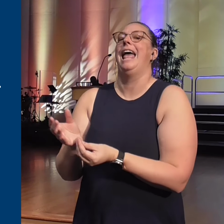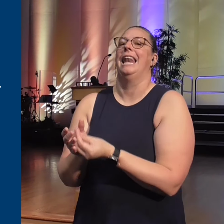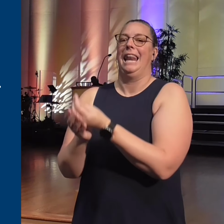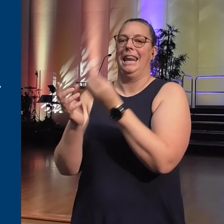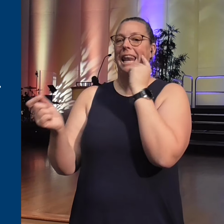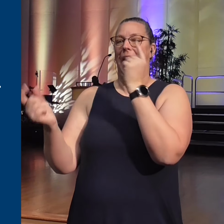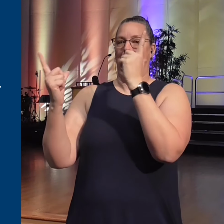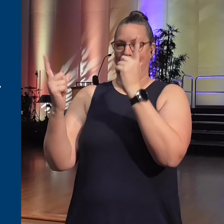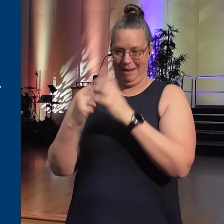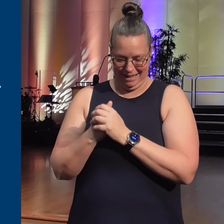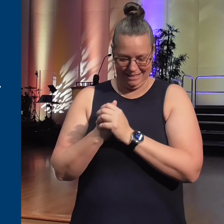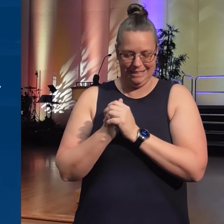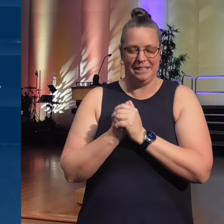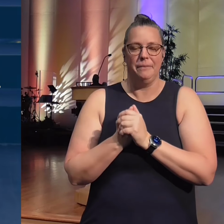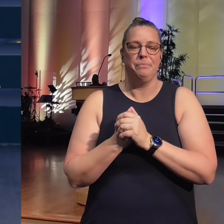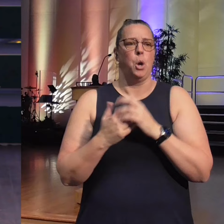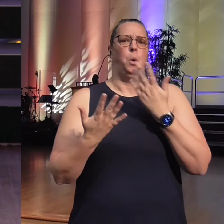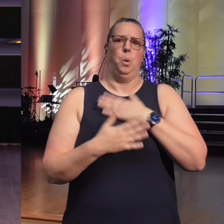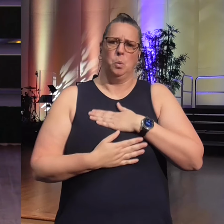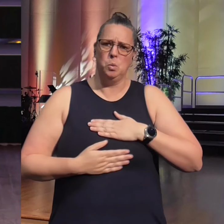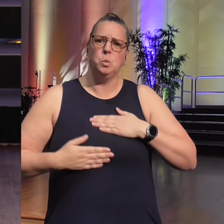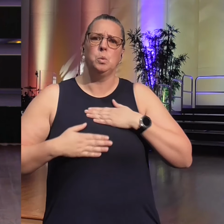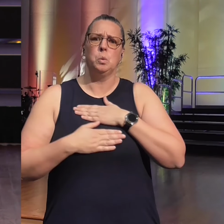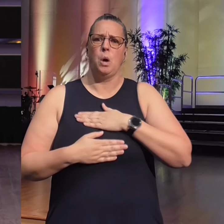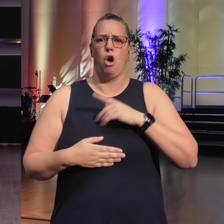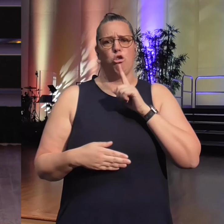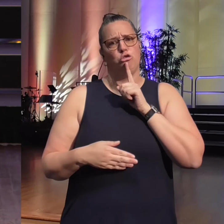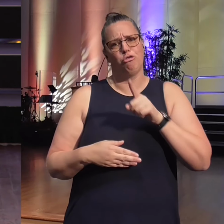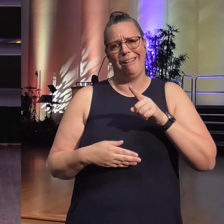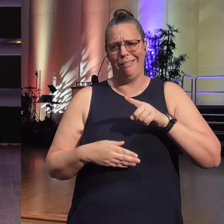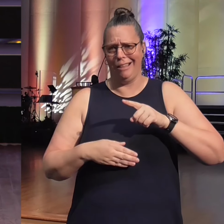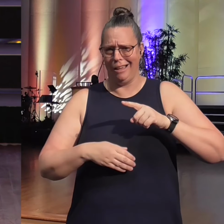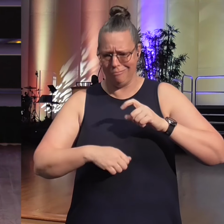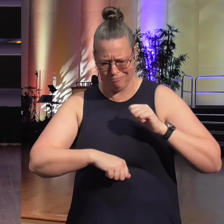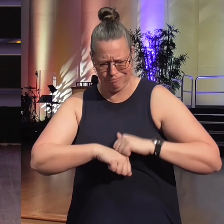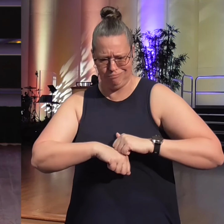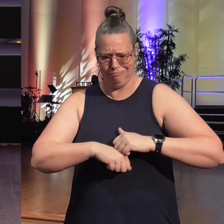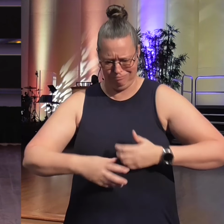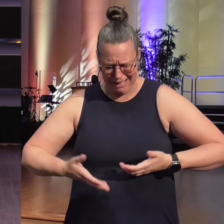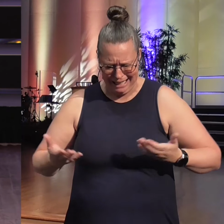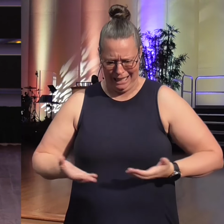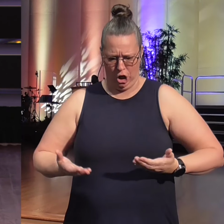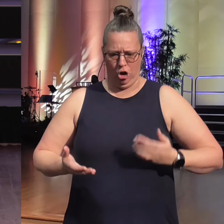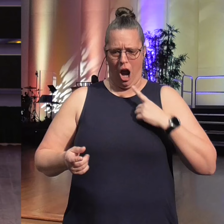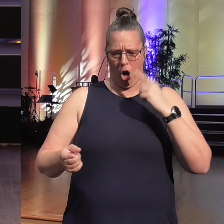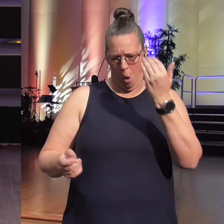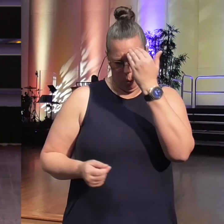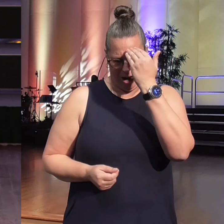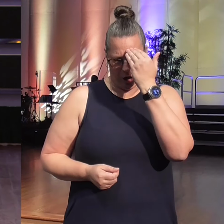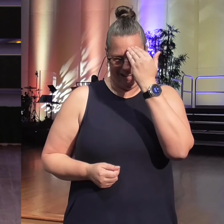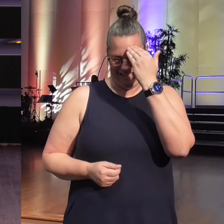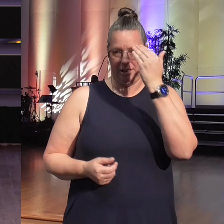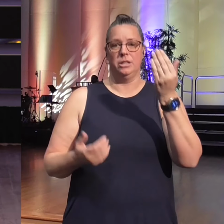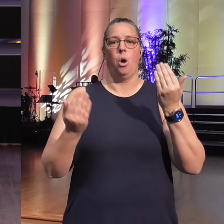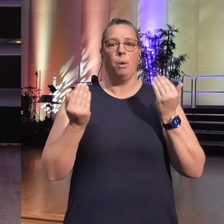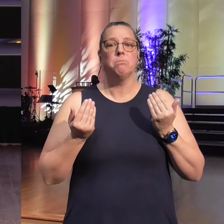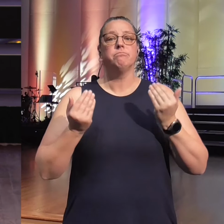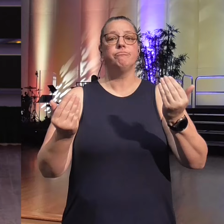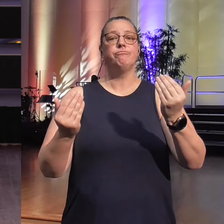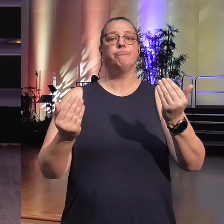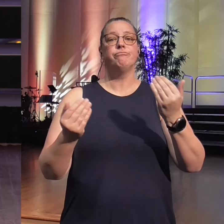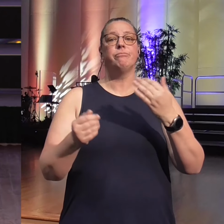global enlightenment. What a joy it is to anchor ourselves in the awareness of that. We're going to head into our spiritual practice